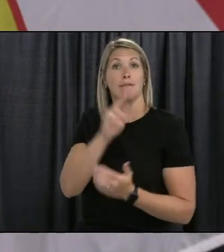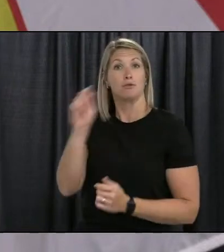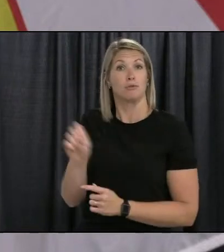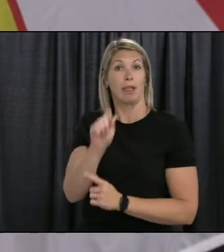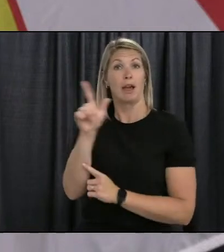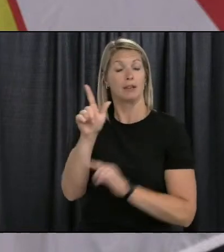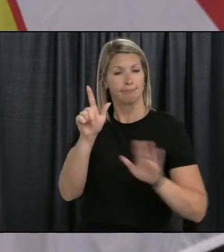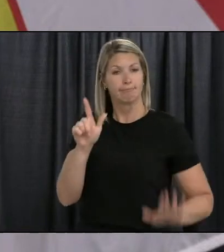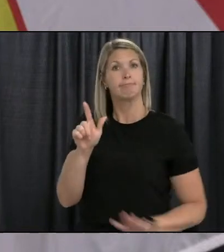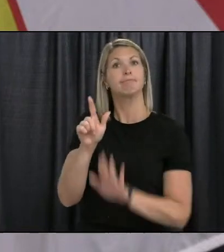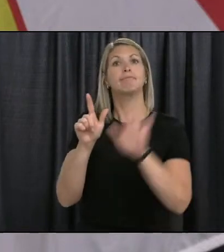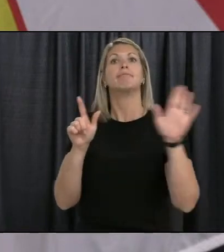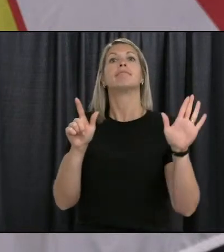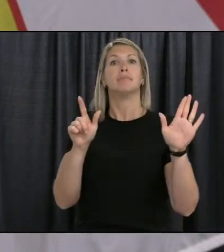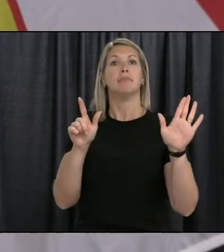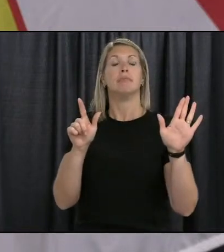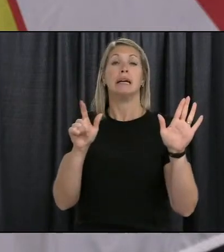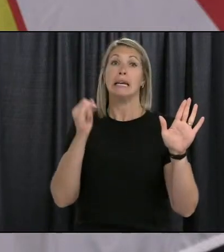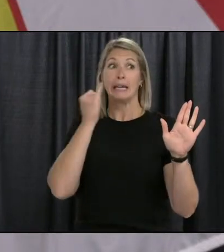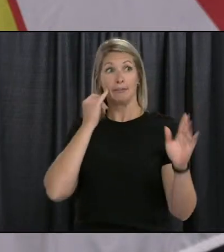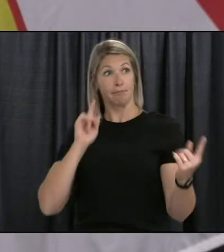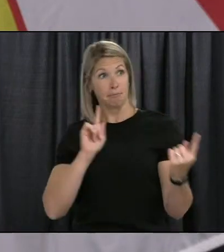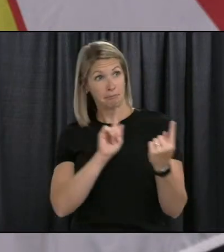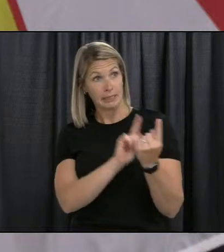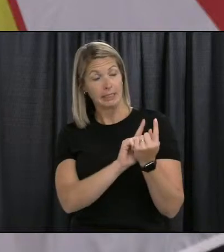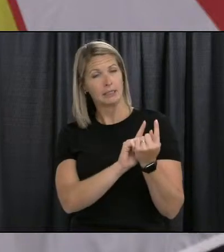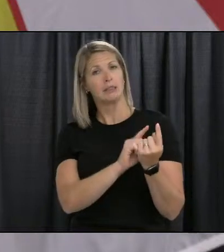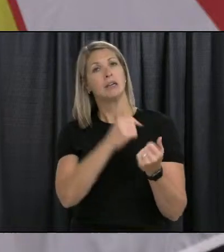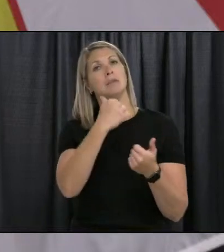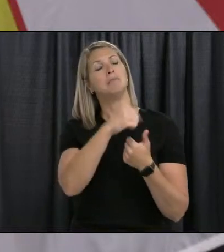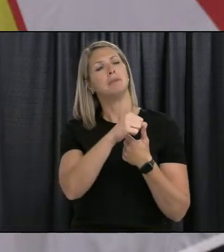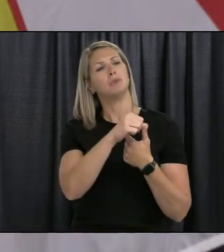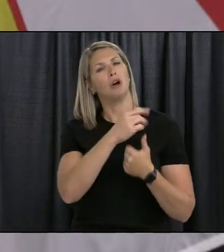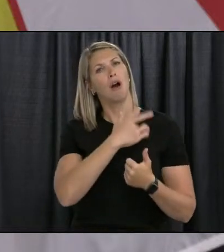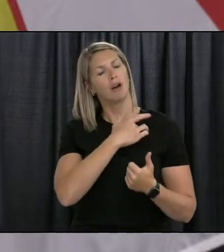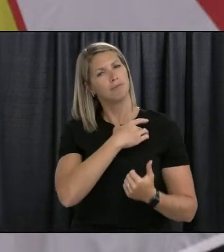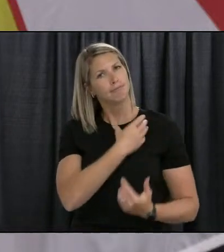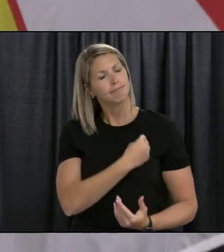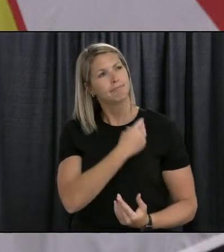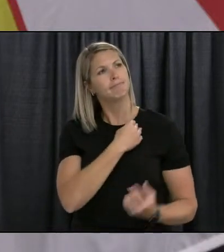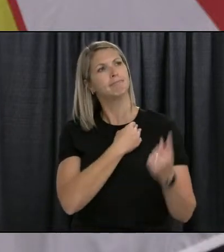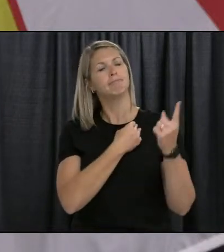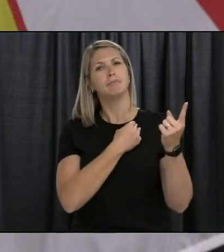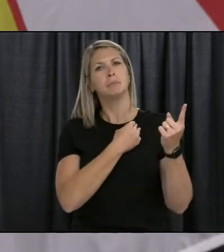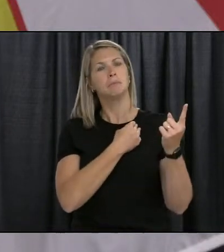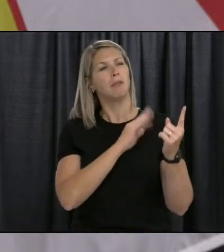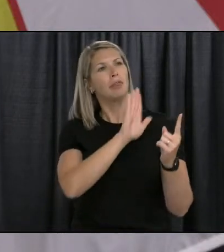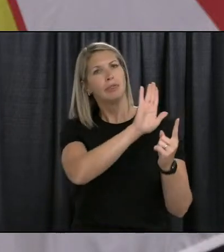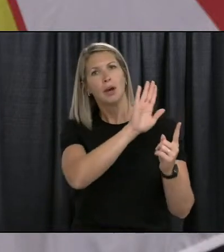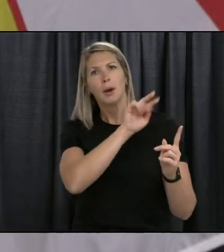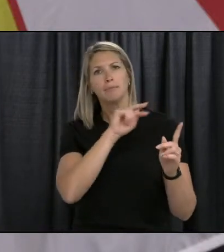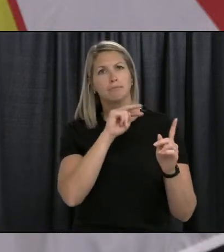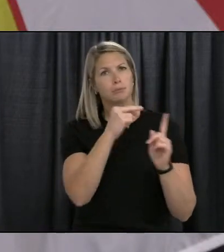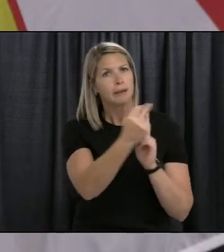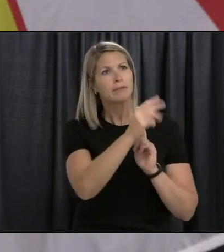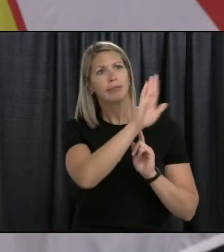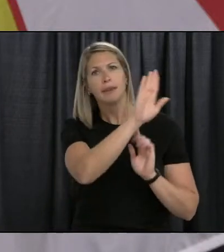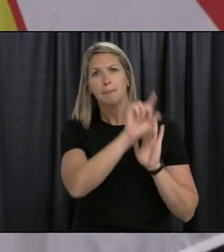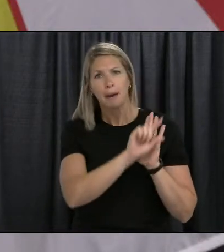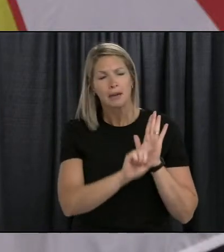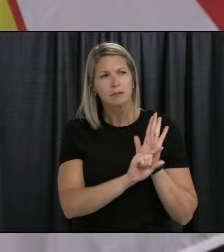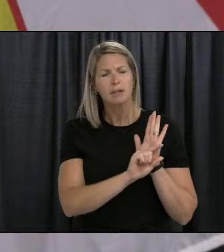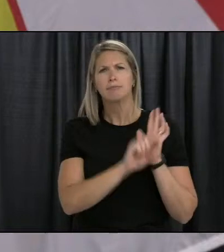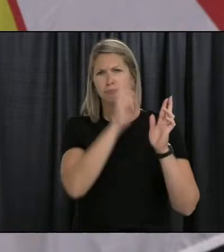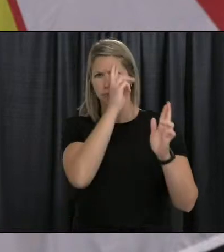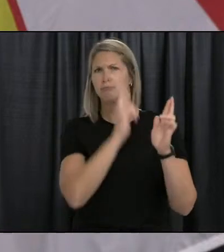that you be kind when you encounter these people coming from away, as we do not know another story. I also ask for